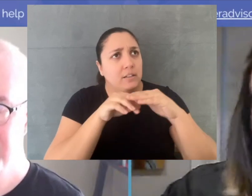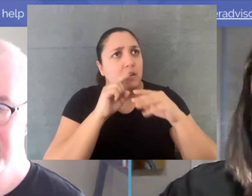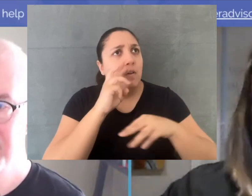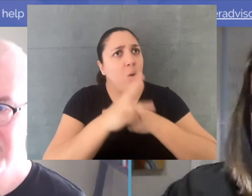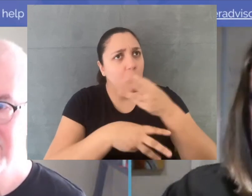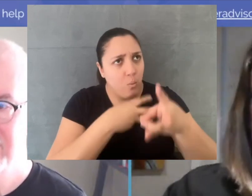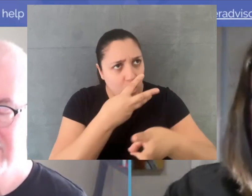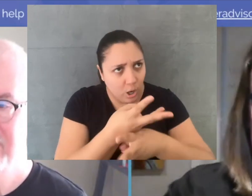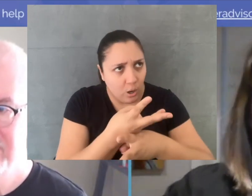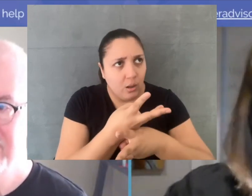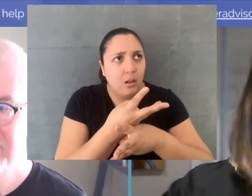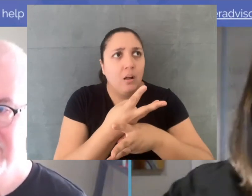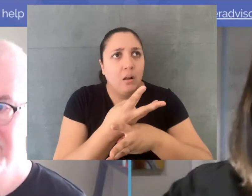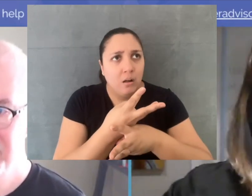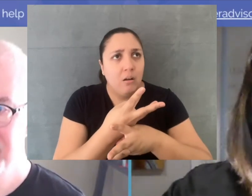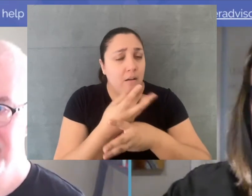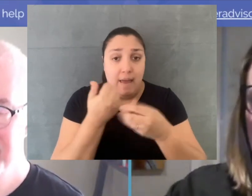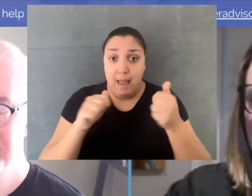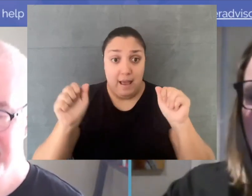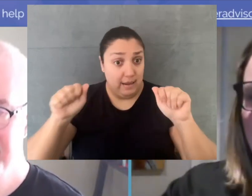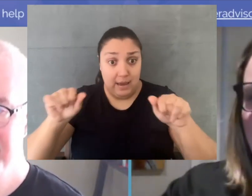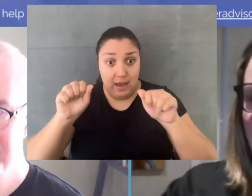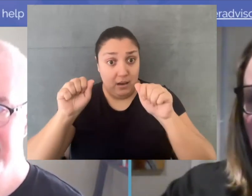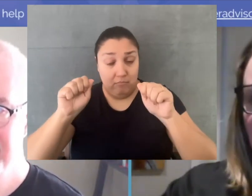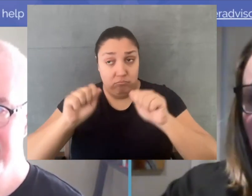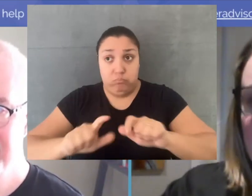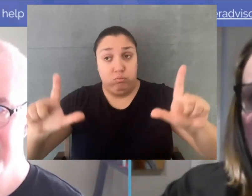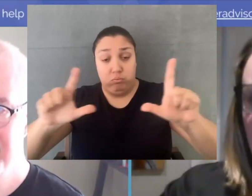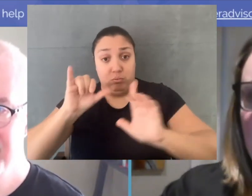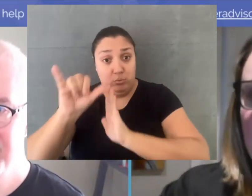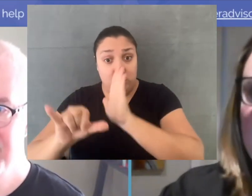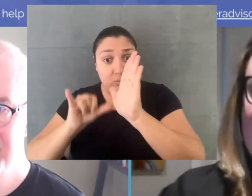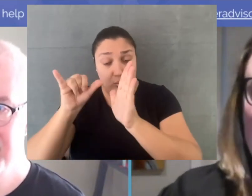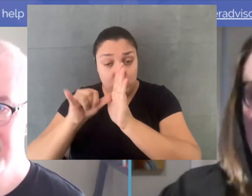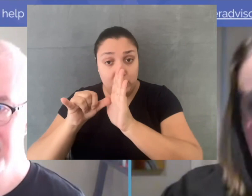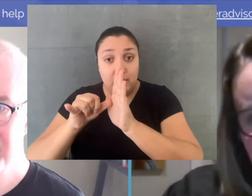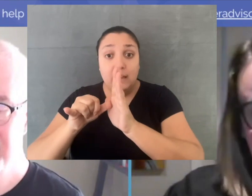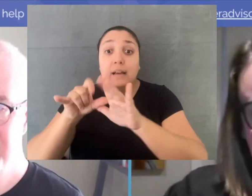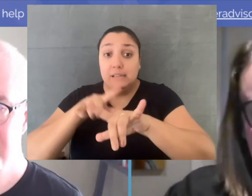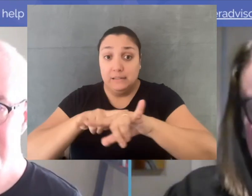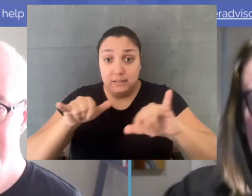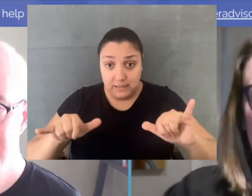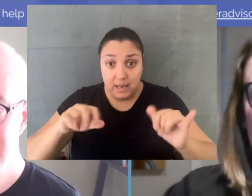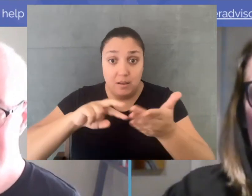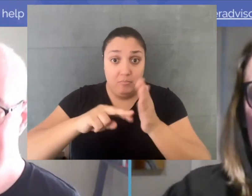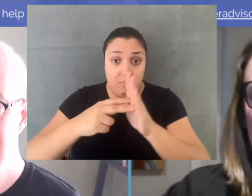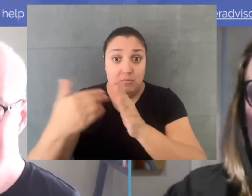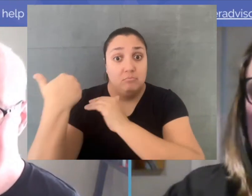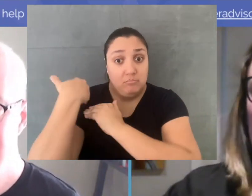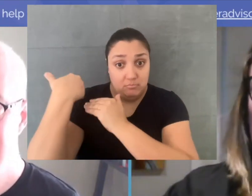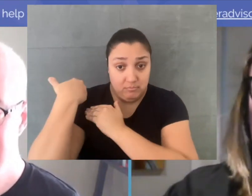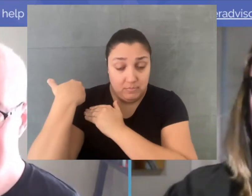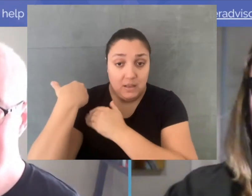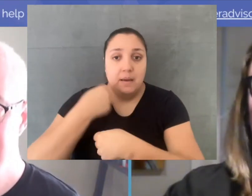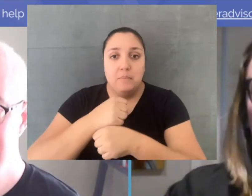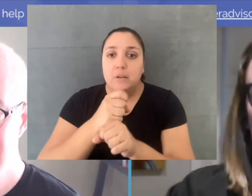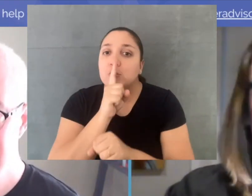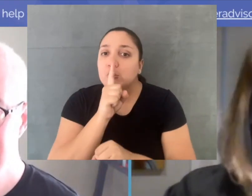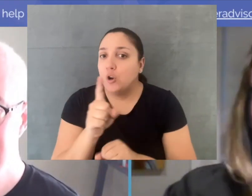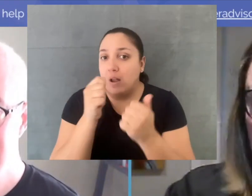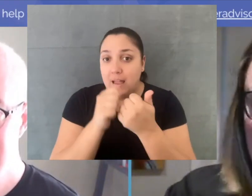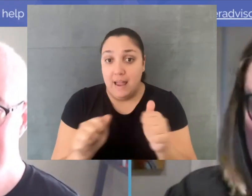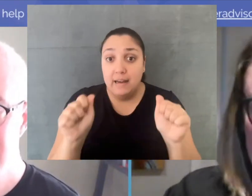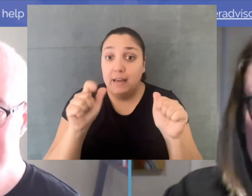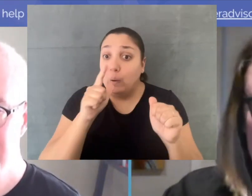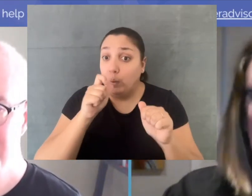whole world, anyone can pull up YouTube, also comes the responsibility of making sure that everyone who